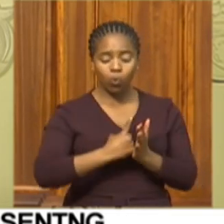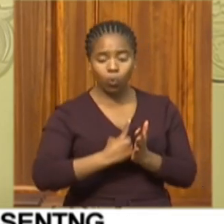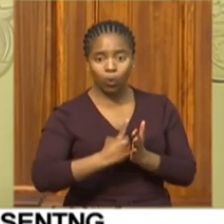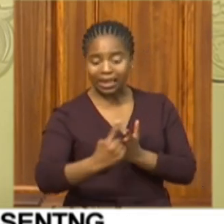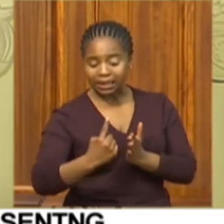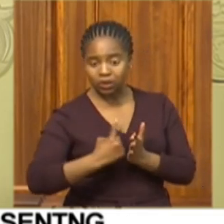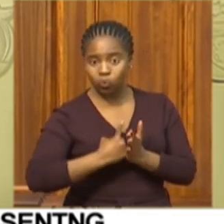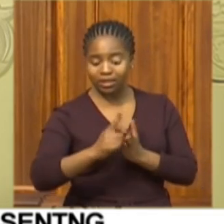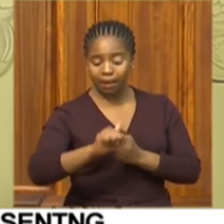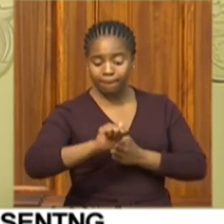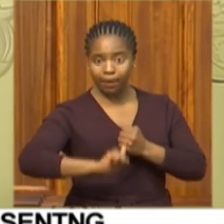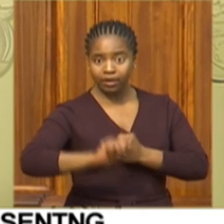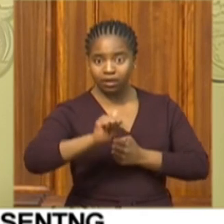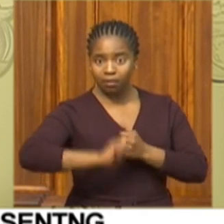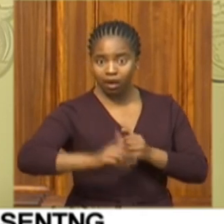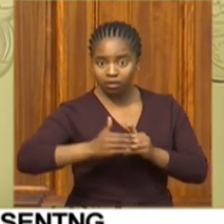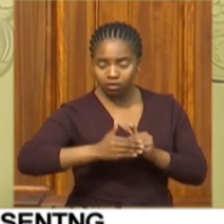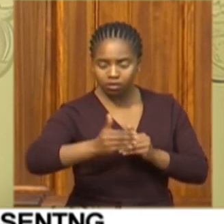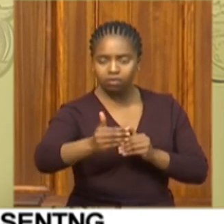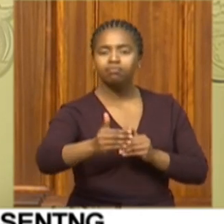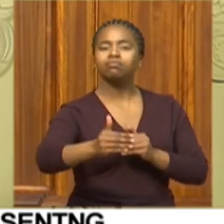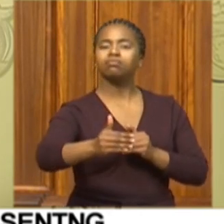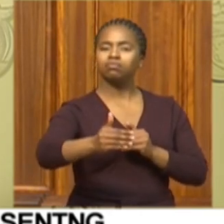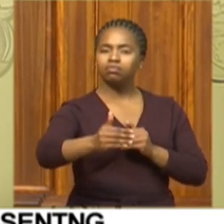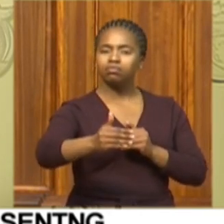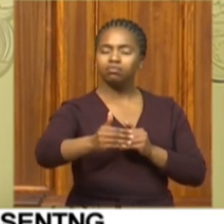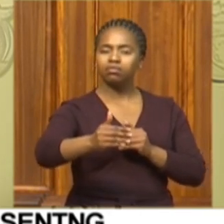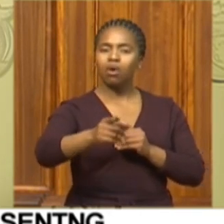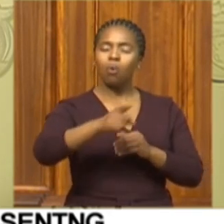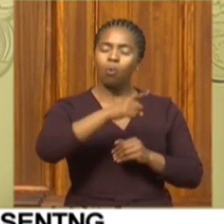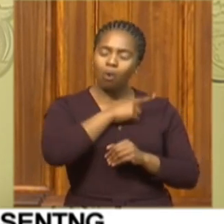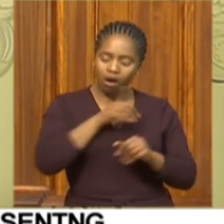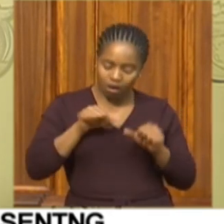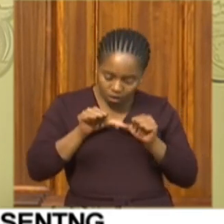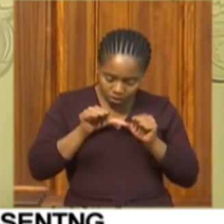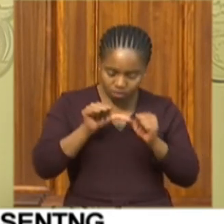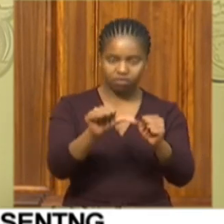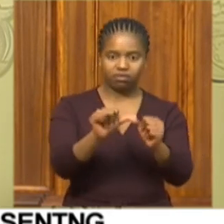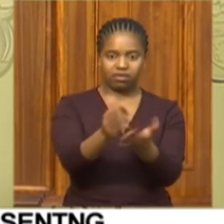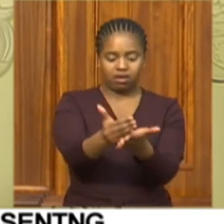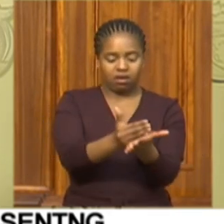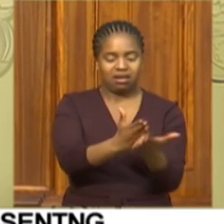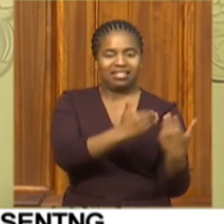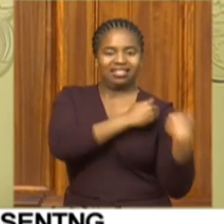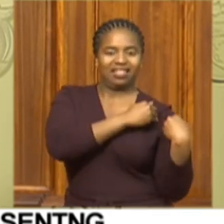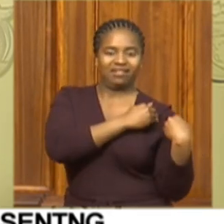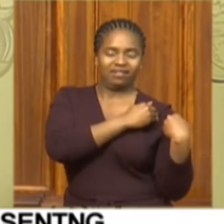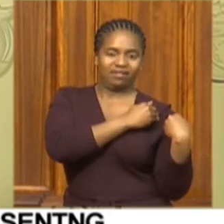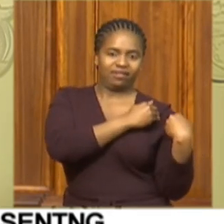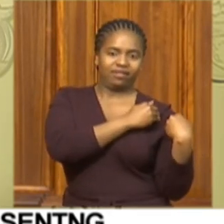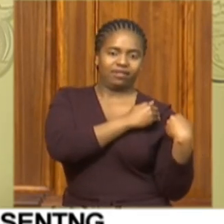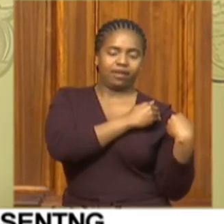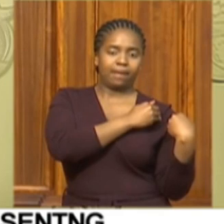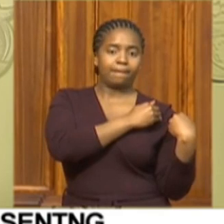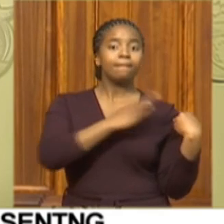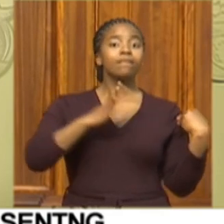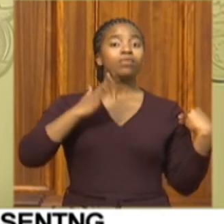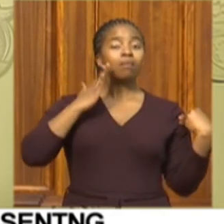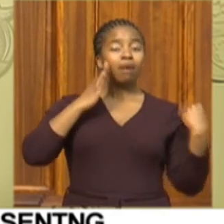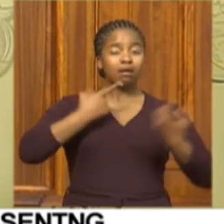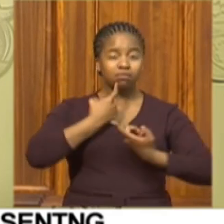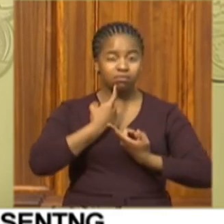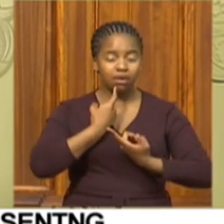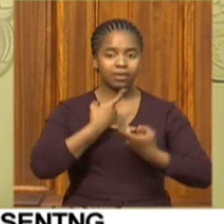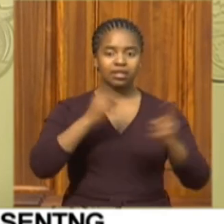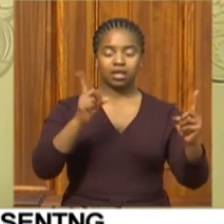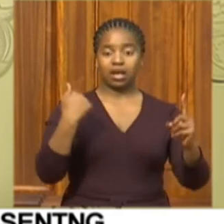that lie ahead to continue to save lives. When I announced the nationwide